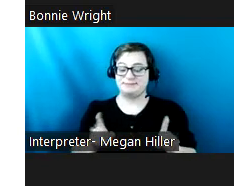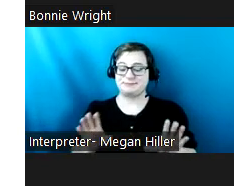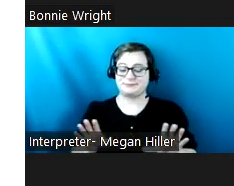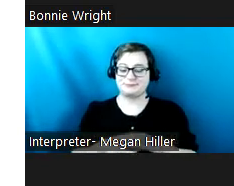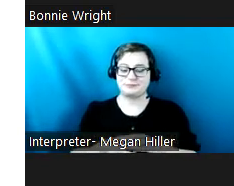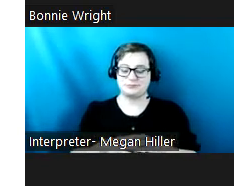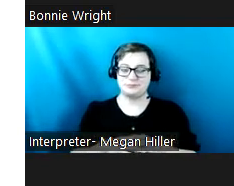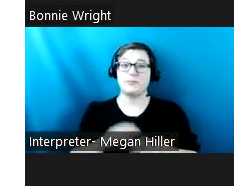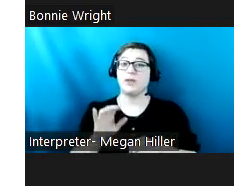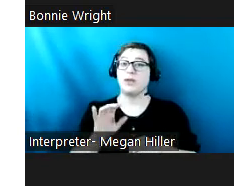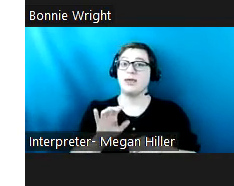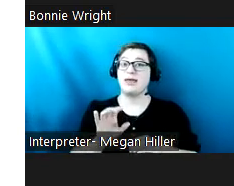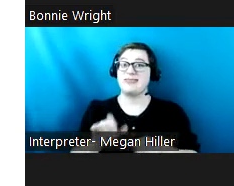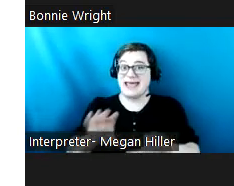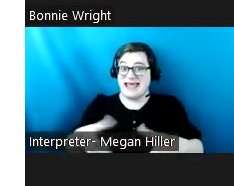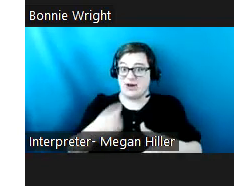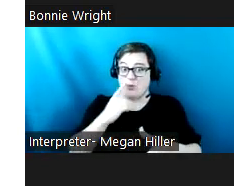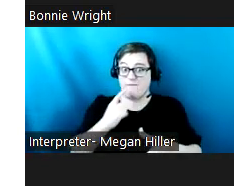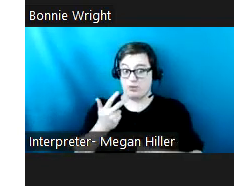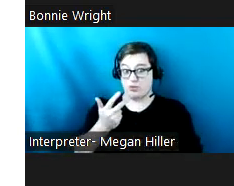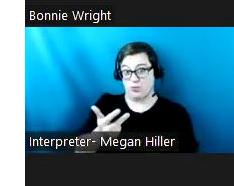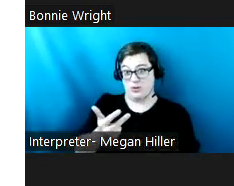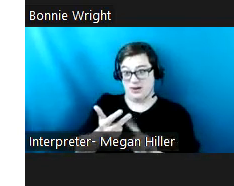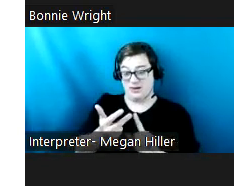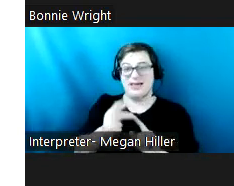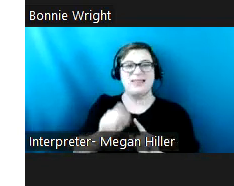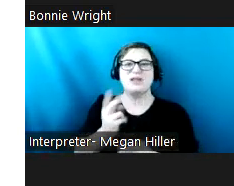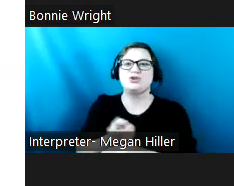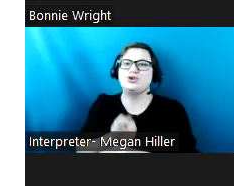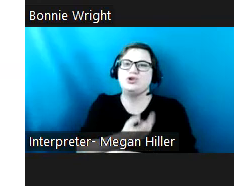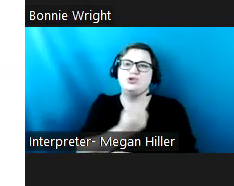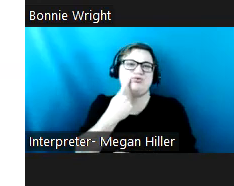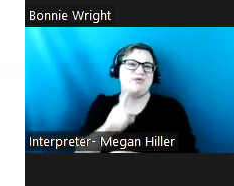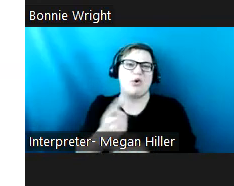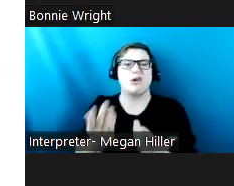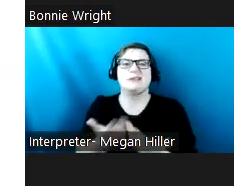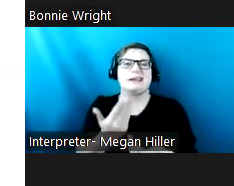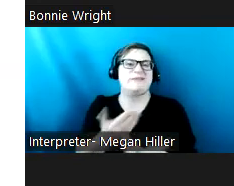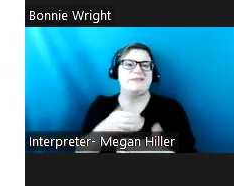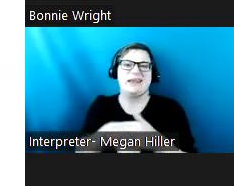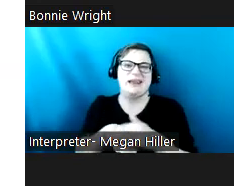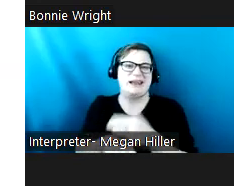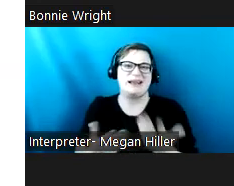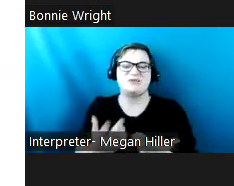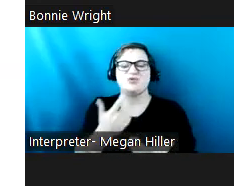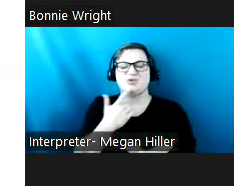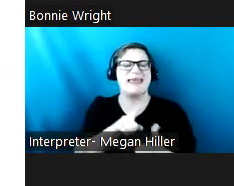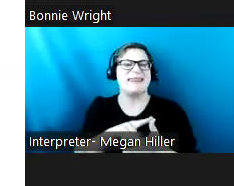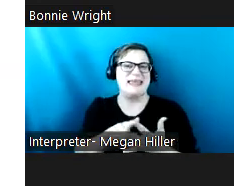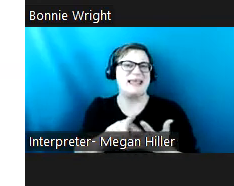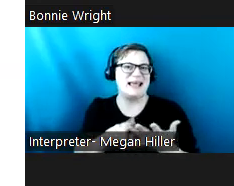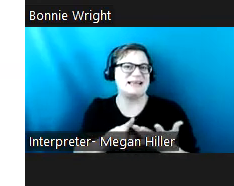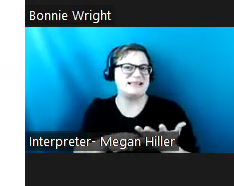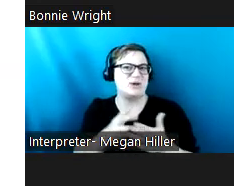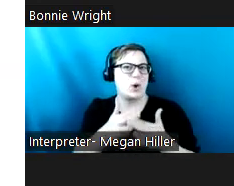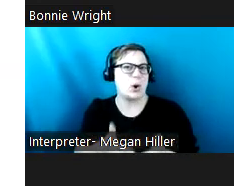this category in 3 is really just used as a point of convenience to say these are considered the kind